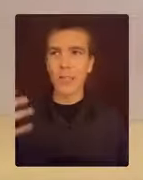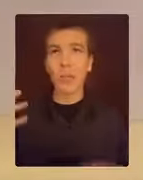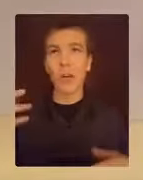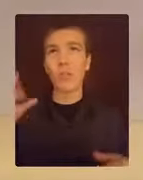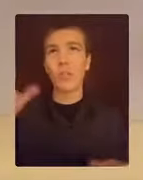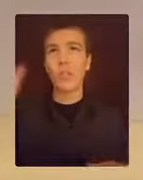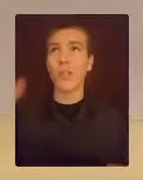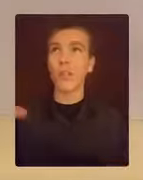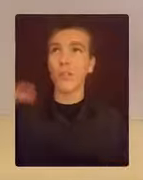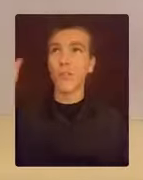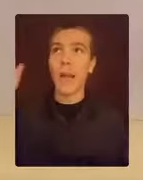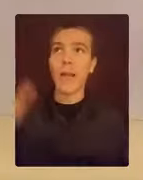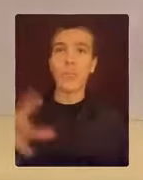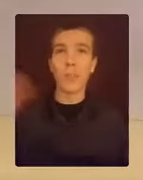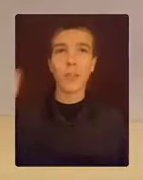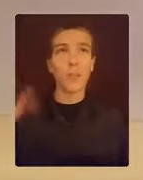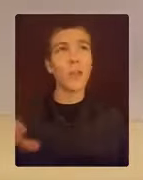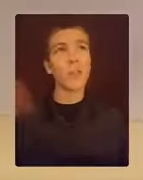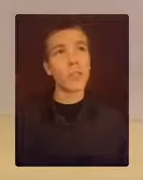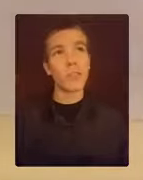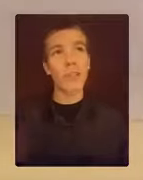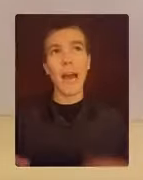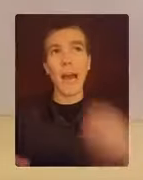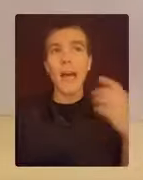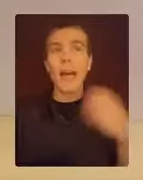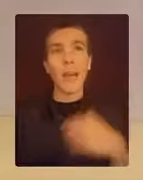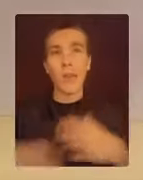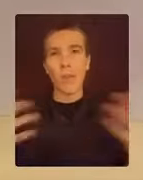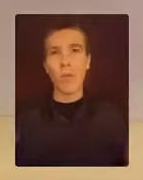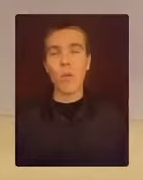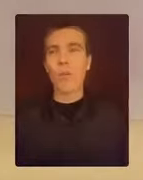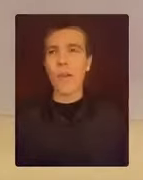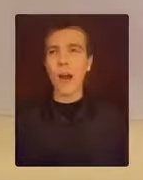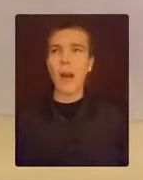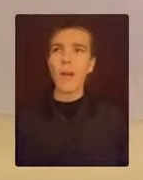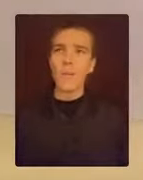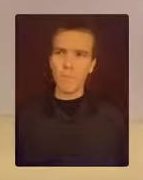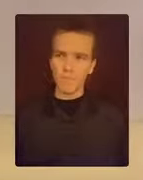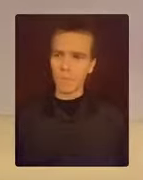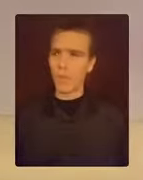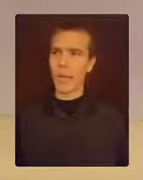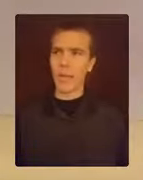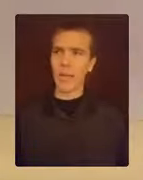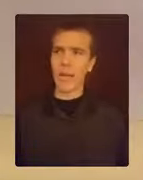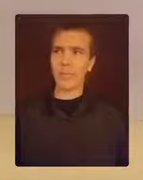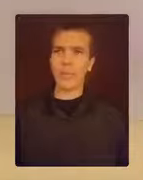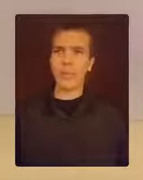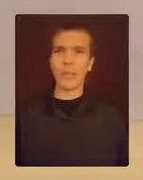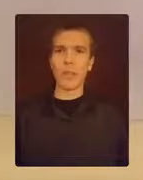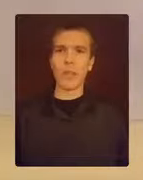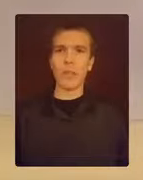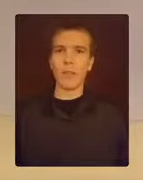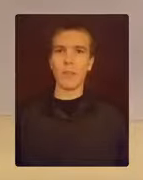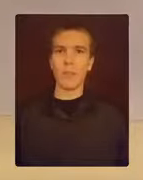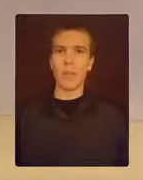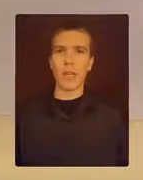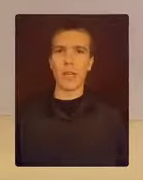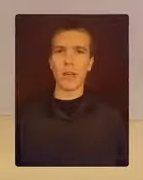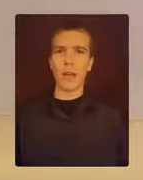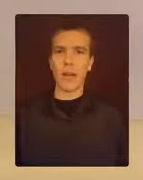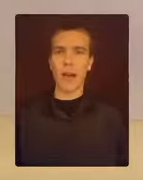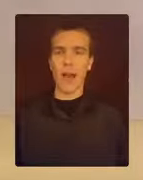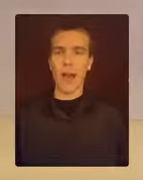the explosions of the flashes of the explosions in the sky and hear the mortar fire. And I suddenly